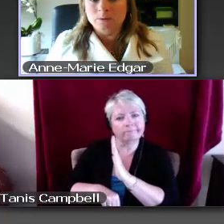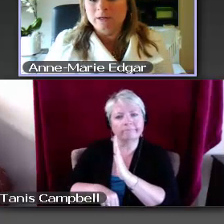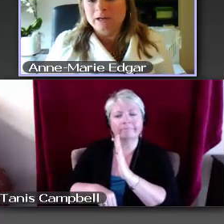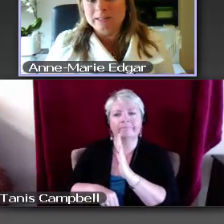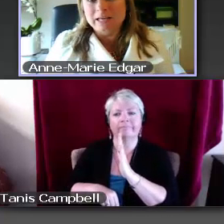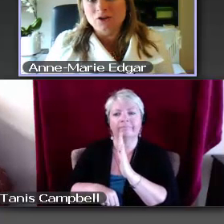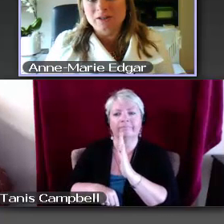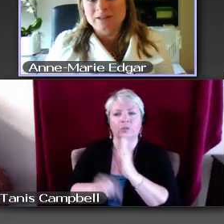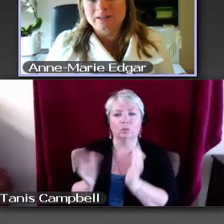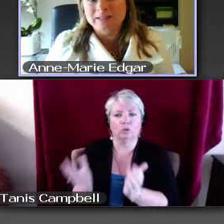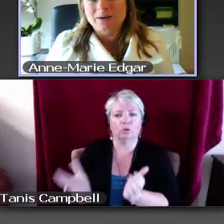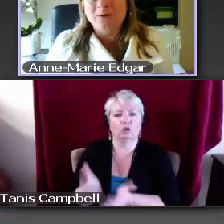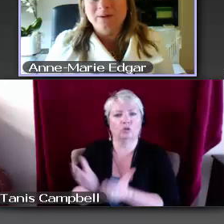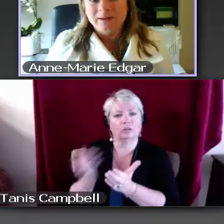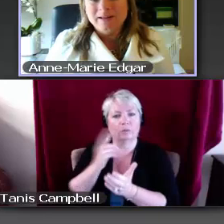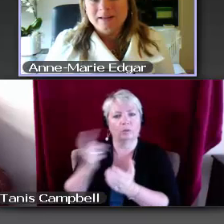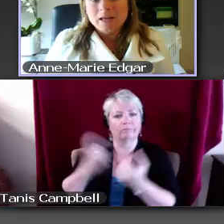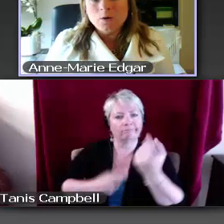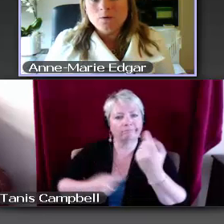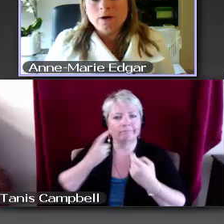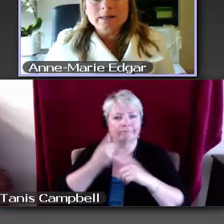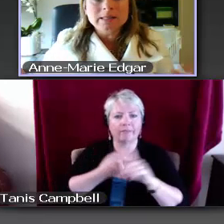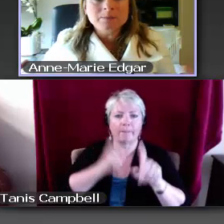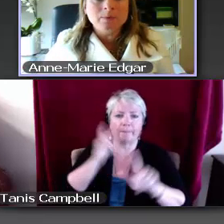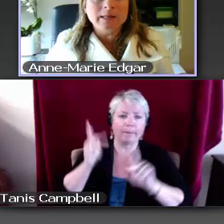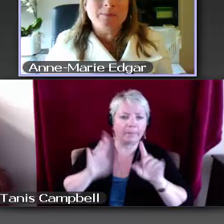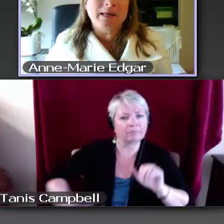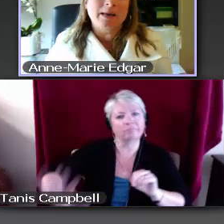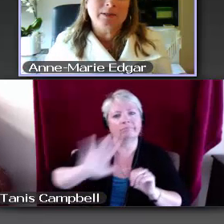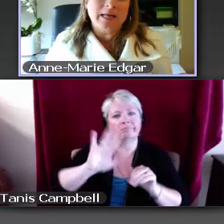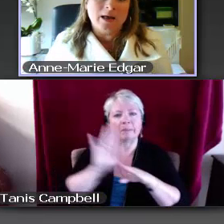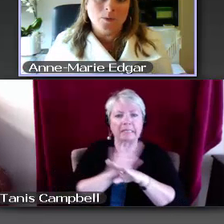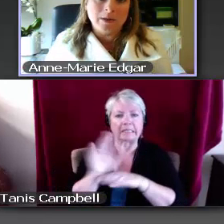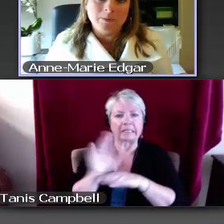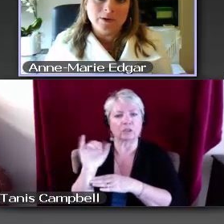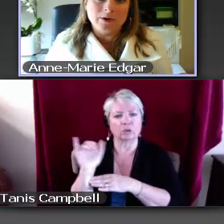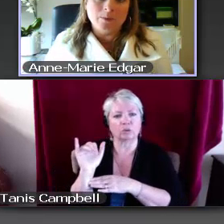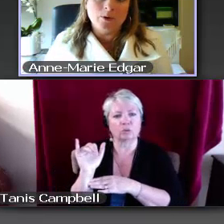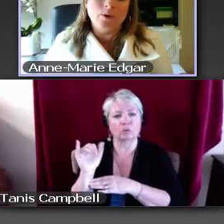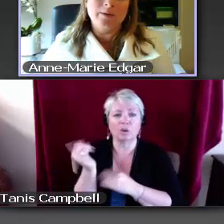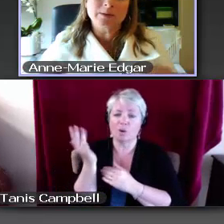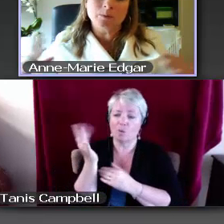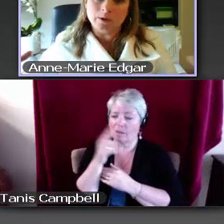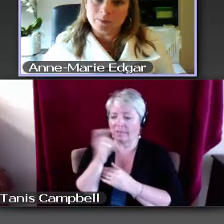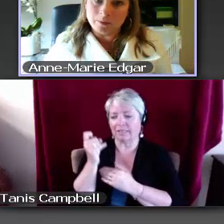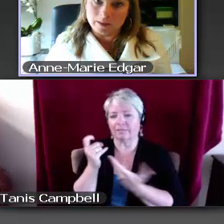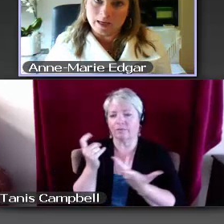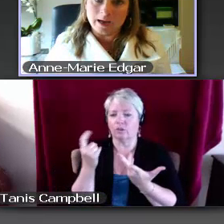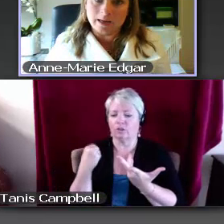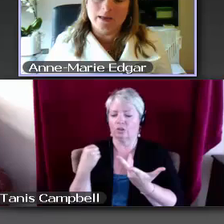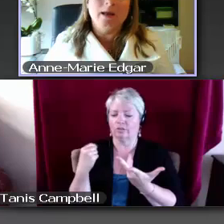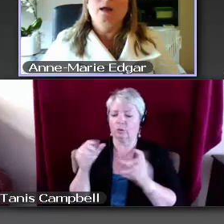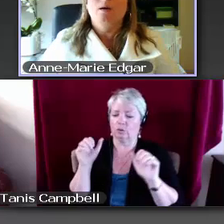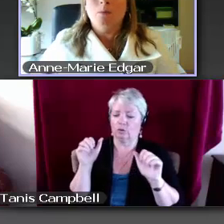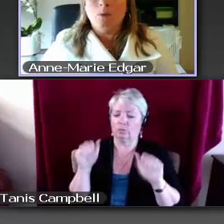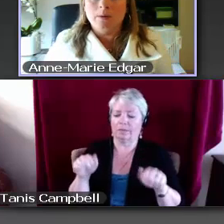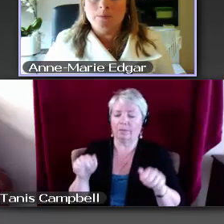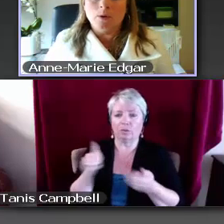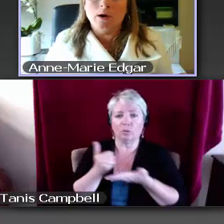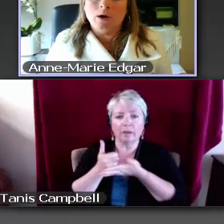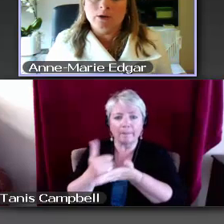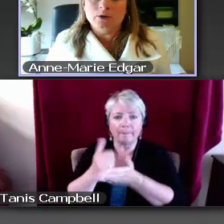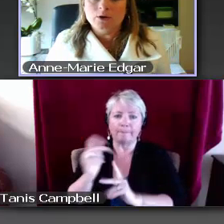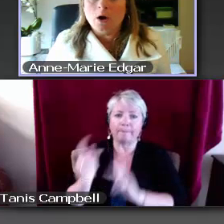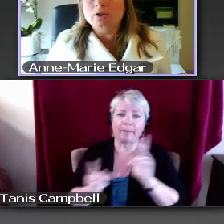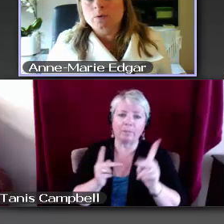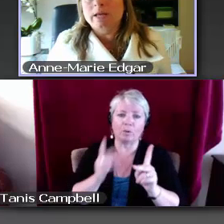grow as an organization. So, for us to really be able to help people in our programs, we're going to be relying more and